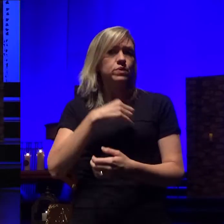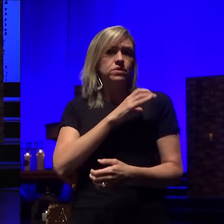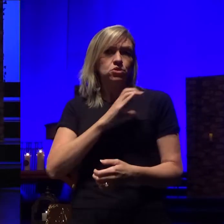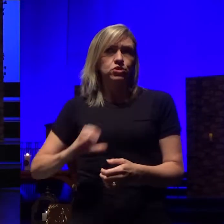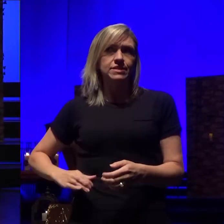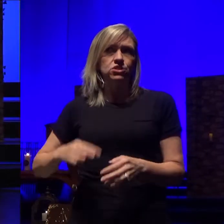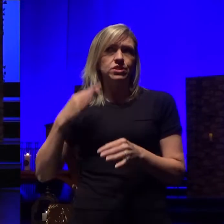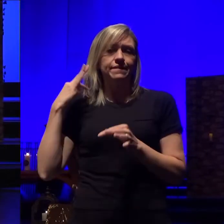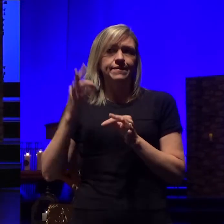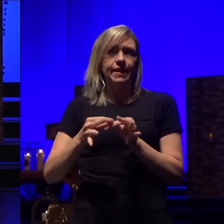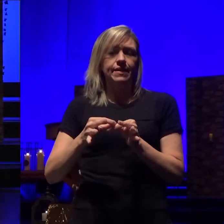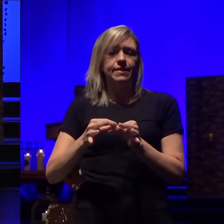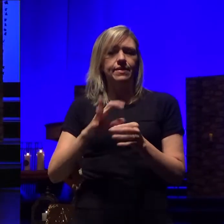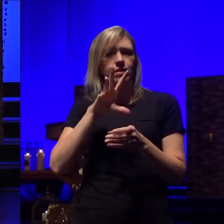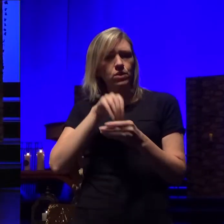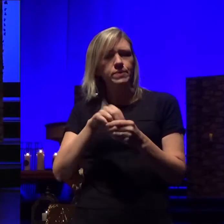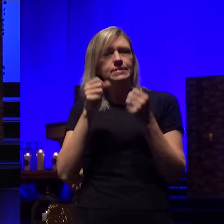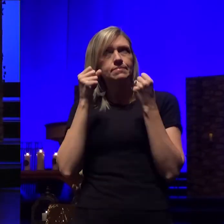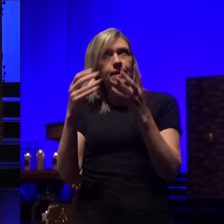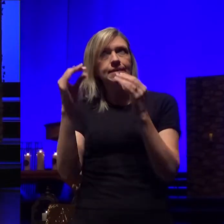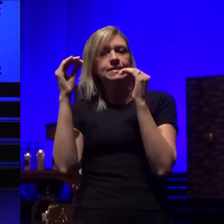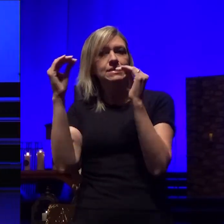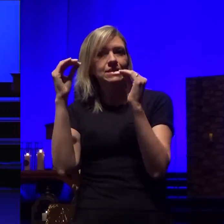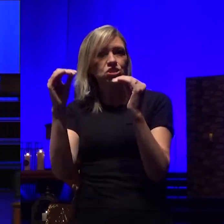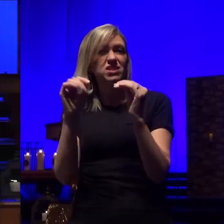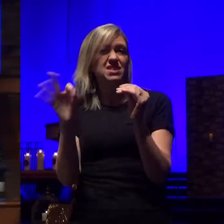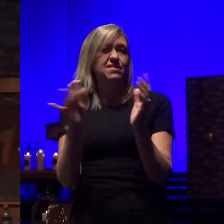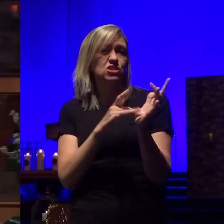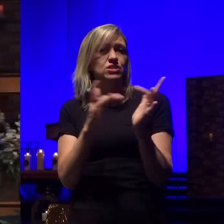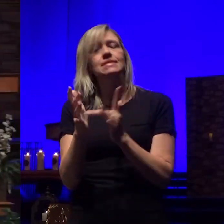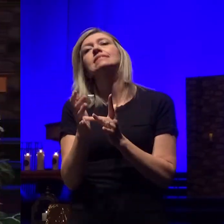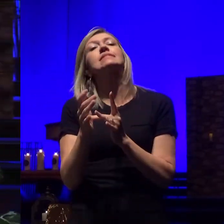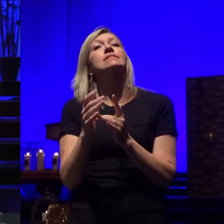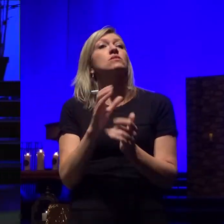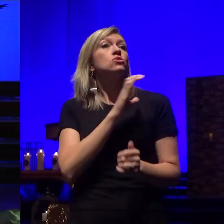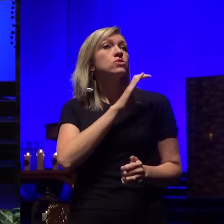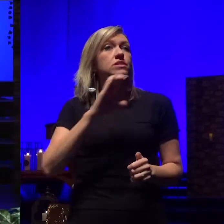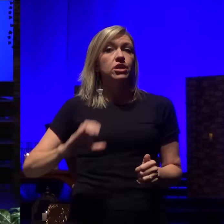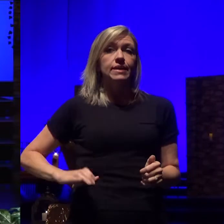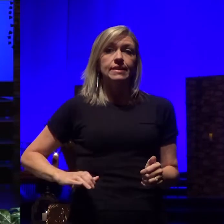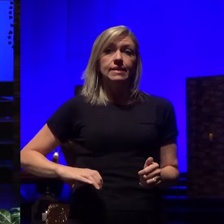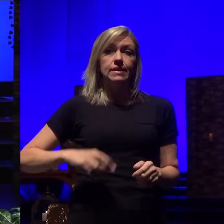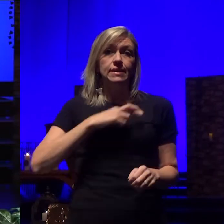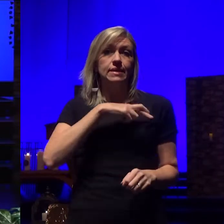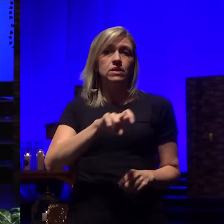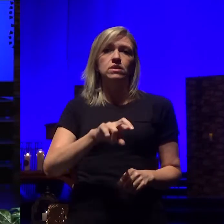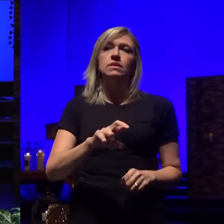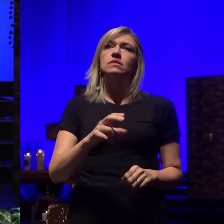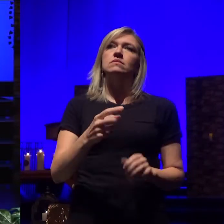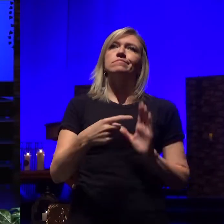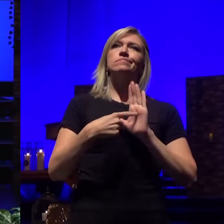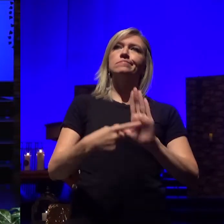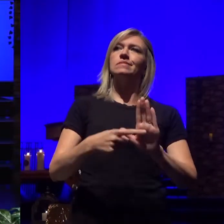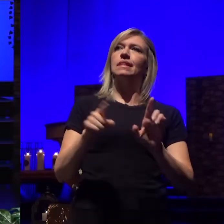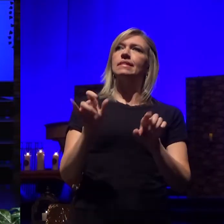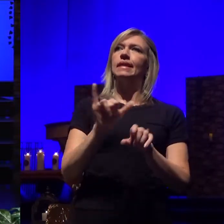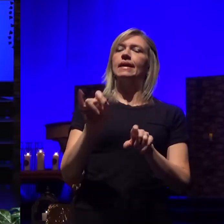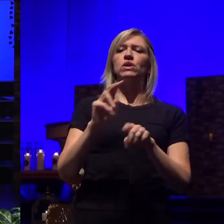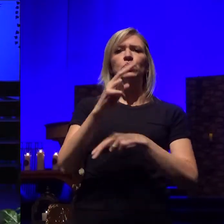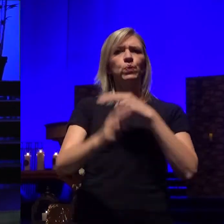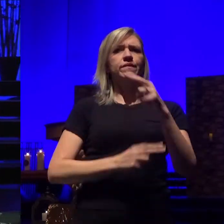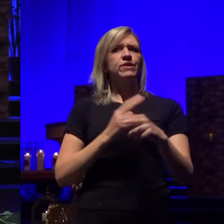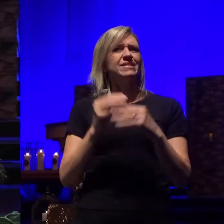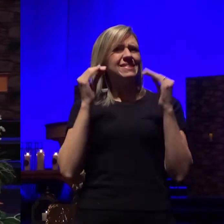the beautiful Christian faith that includes so many of the teachings of Jesus. And Christianity would generally present itself as a universal teaching for